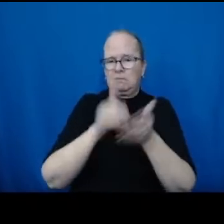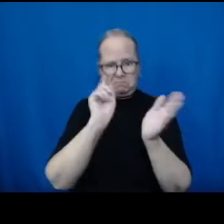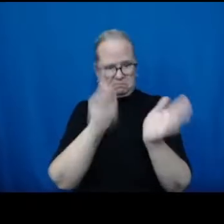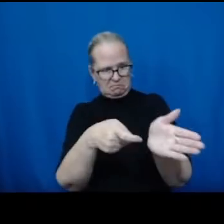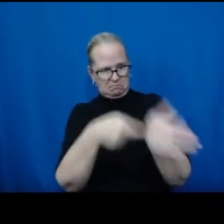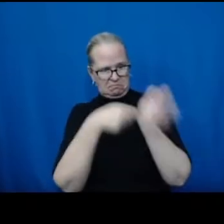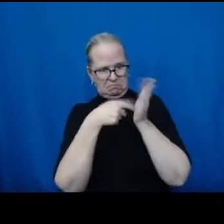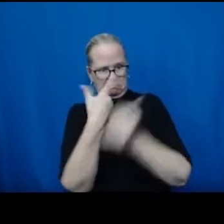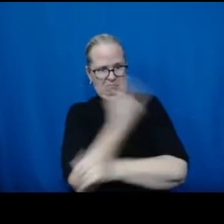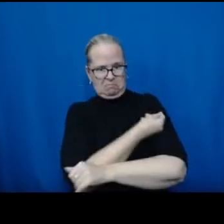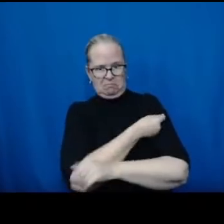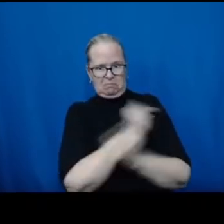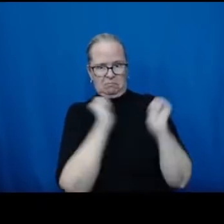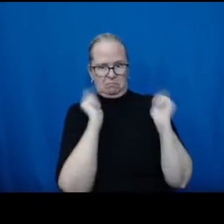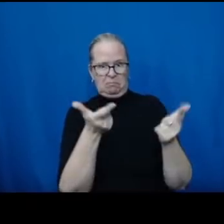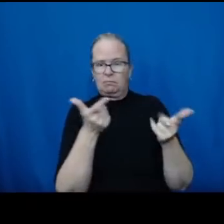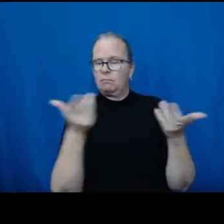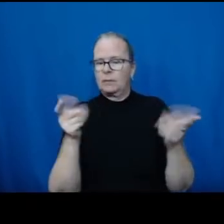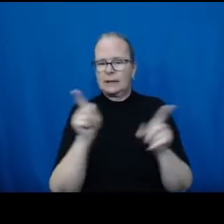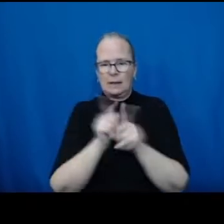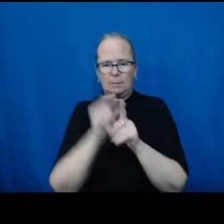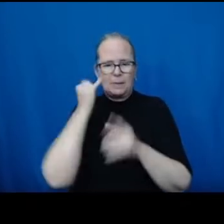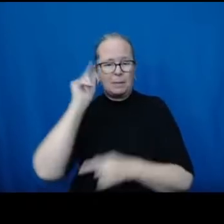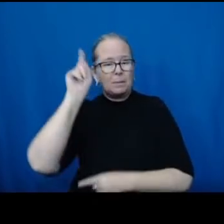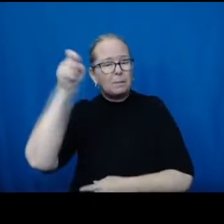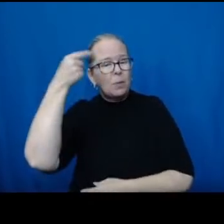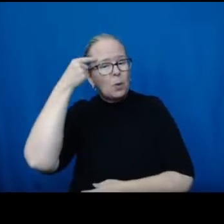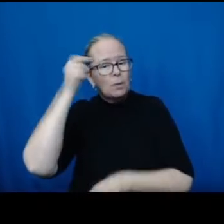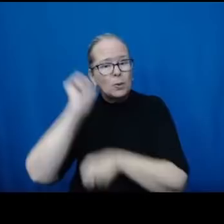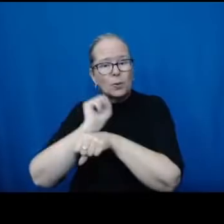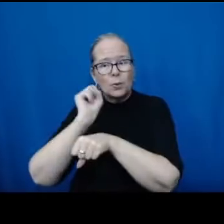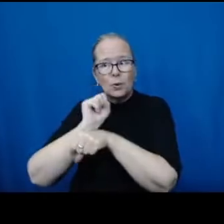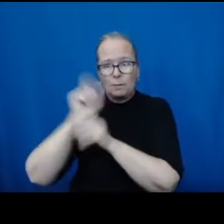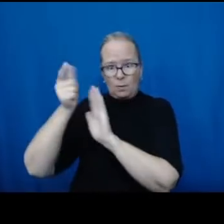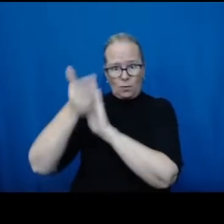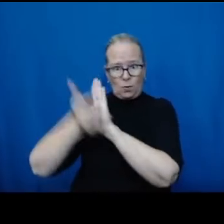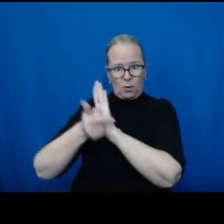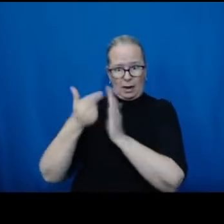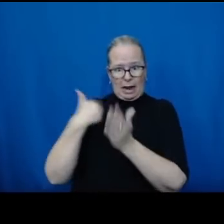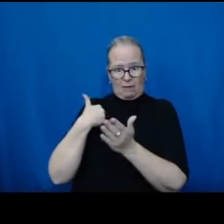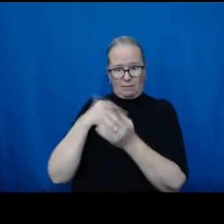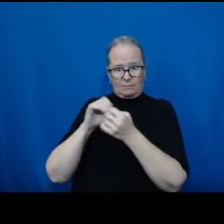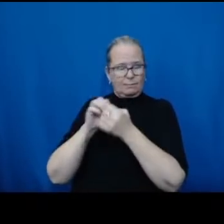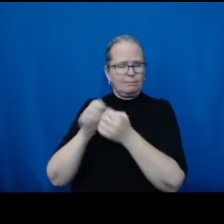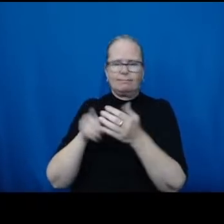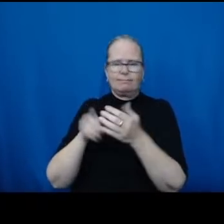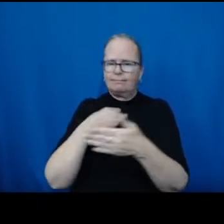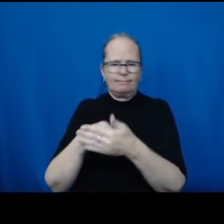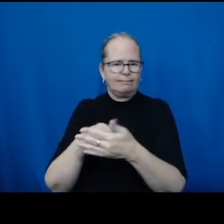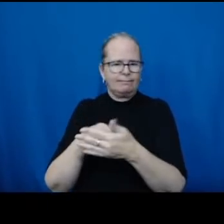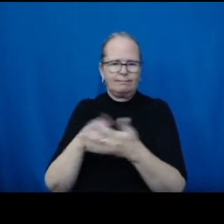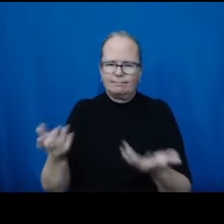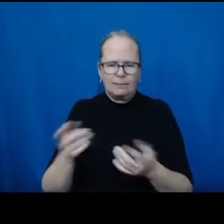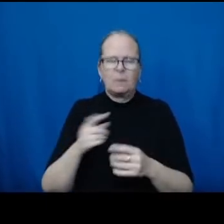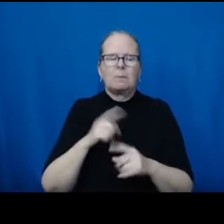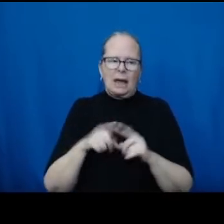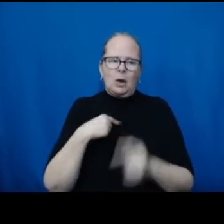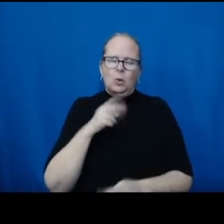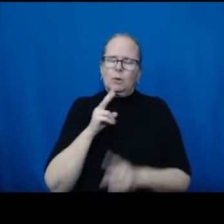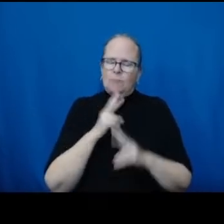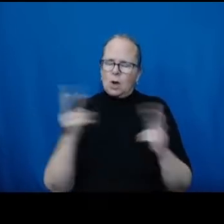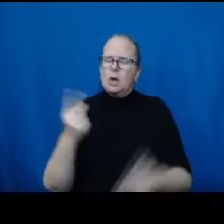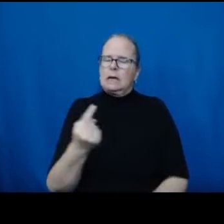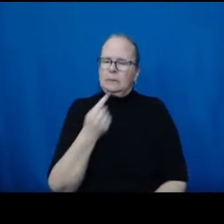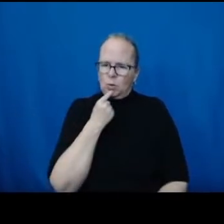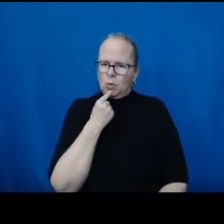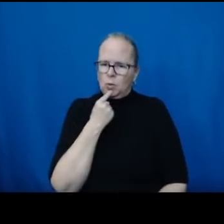it's disappointing, and in preparation for today's talk, I spent some time debunking some of the misinformation in that letter, and also there